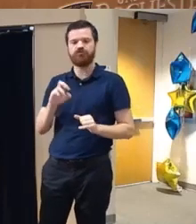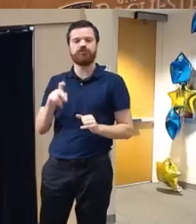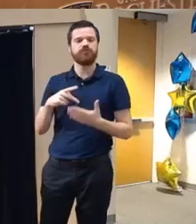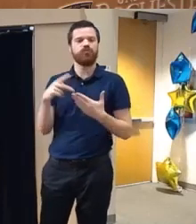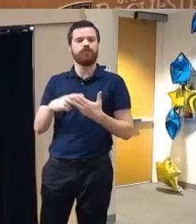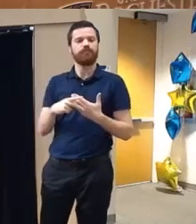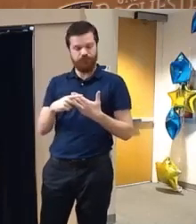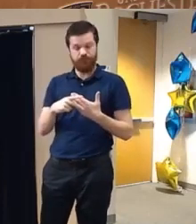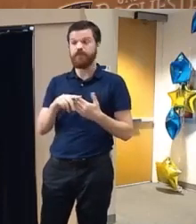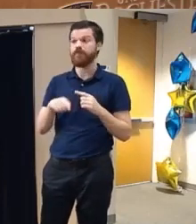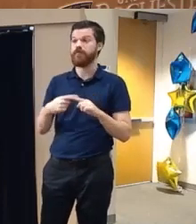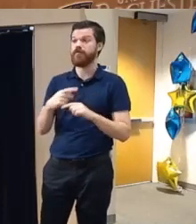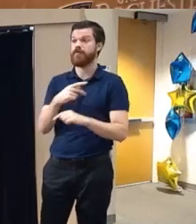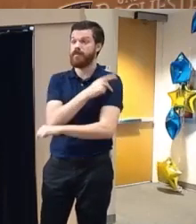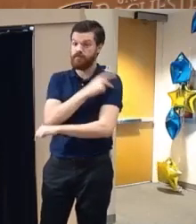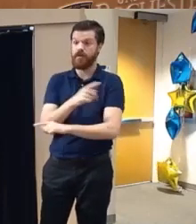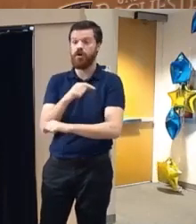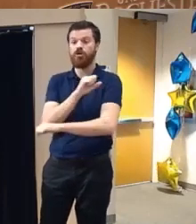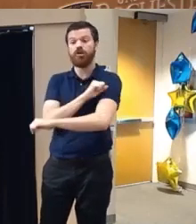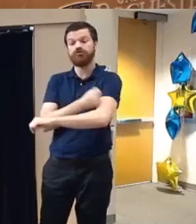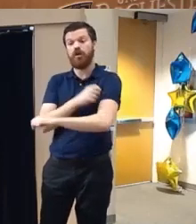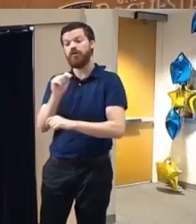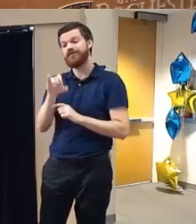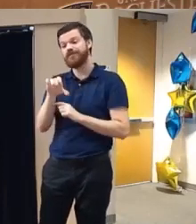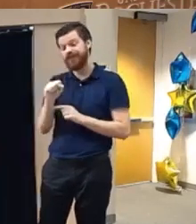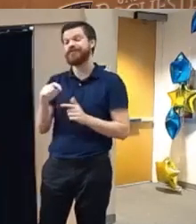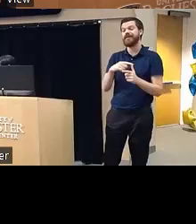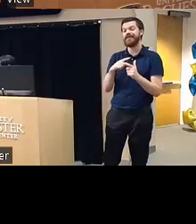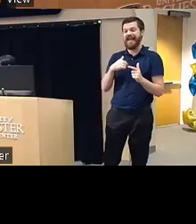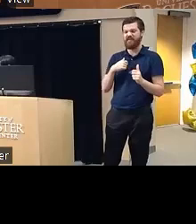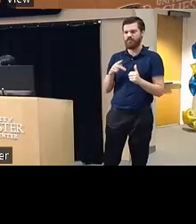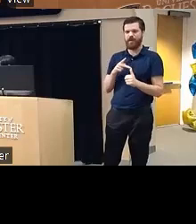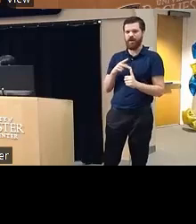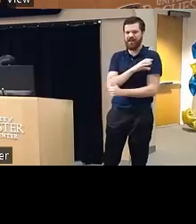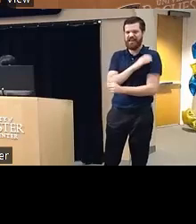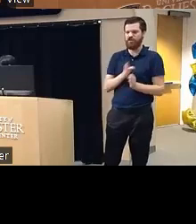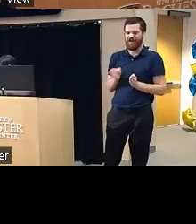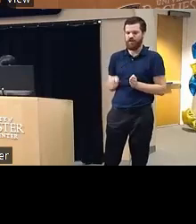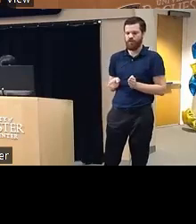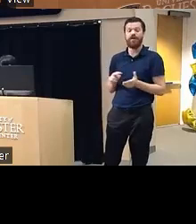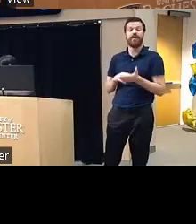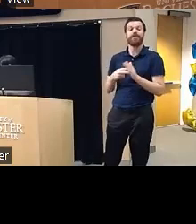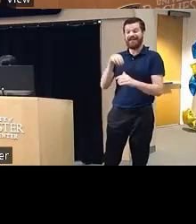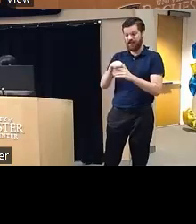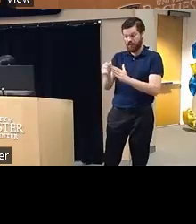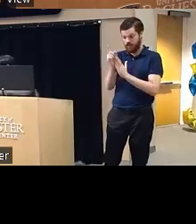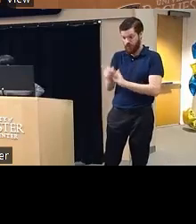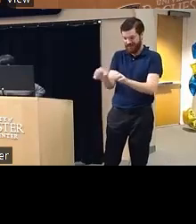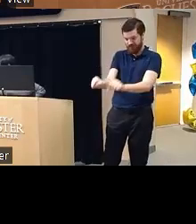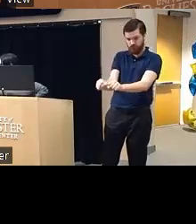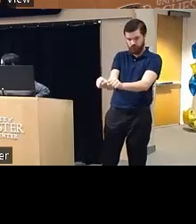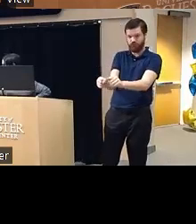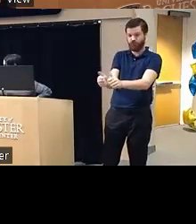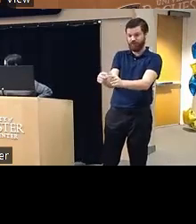When patients are at their Strong Ties appointment, we have our primary clinic right next door. So we're trying to capture them when they're in the moment and try